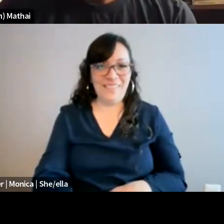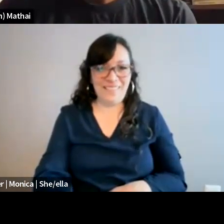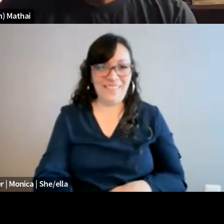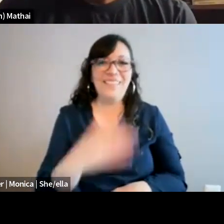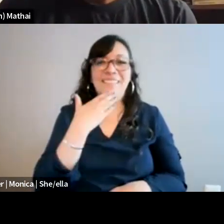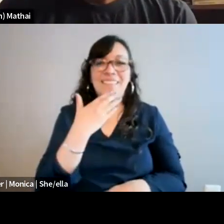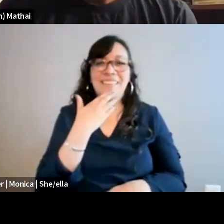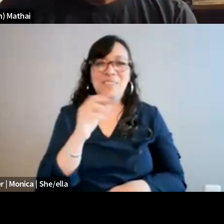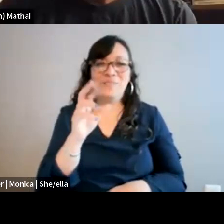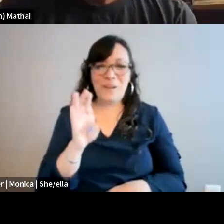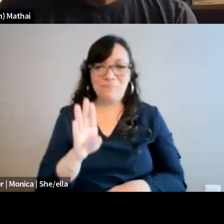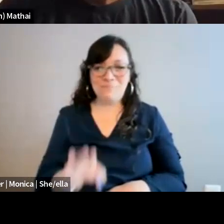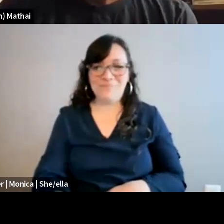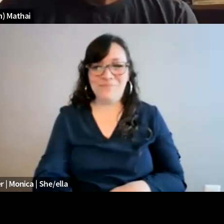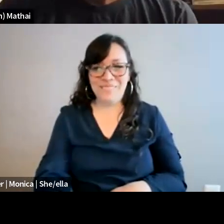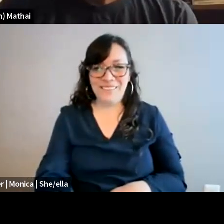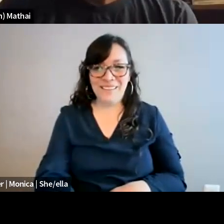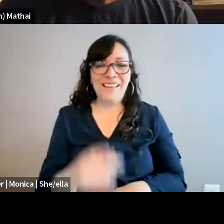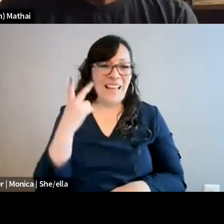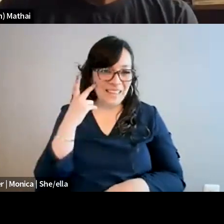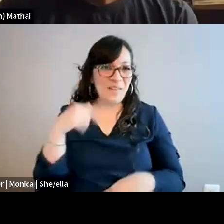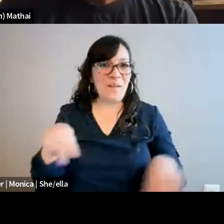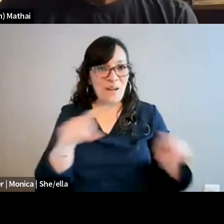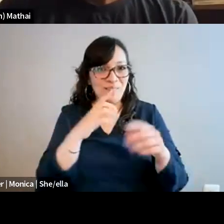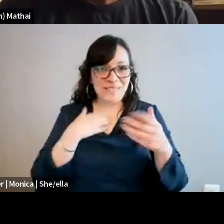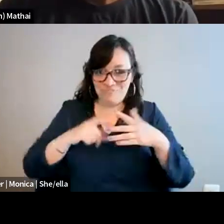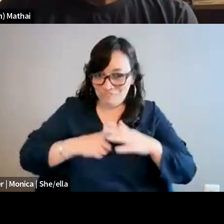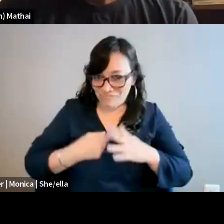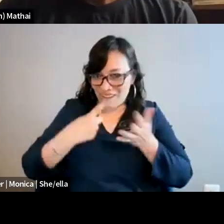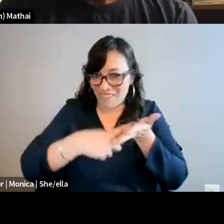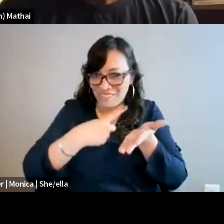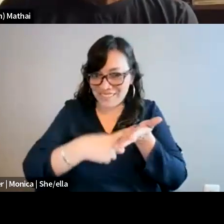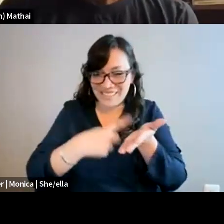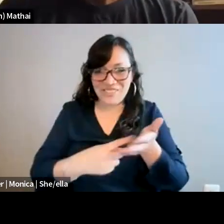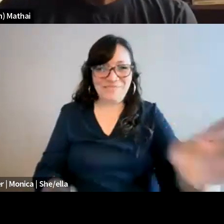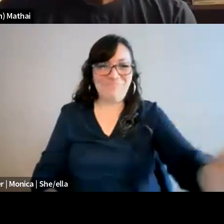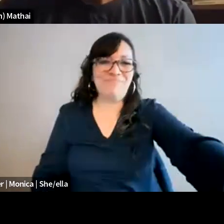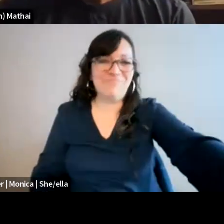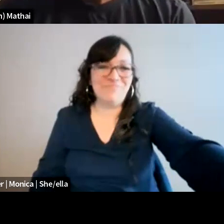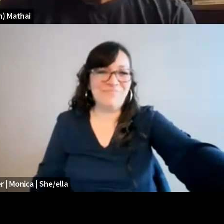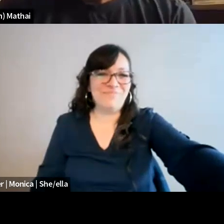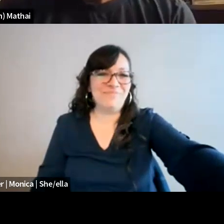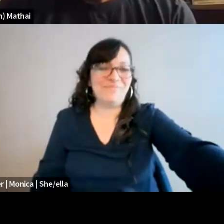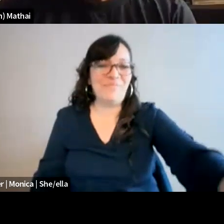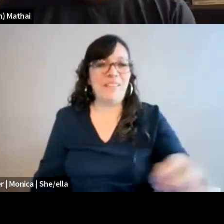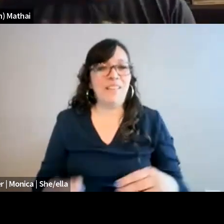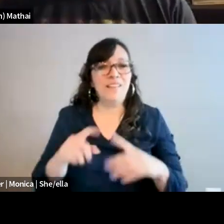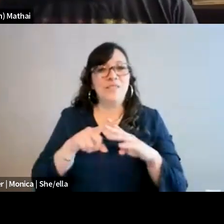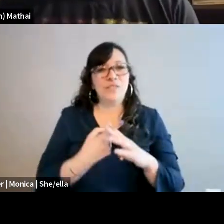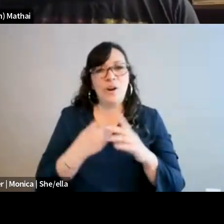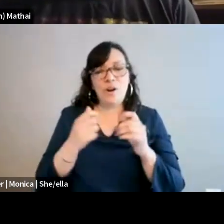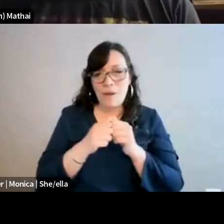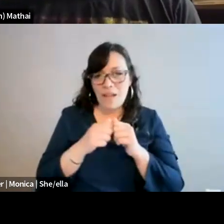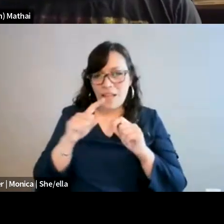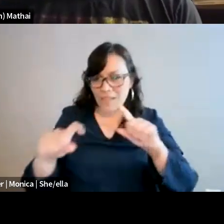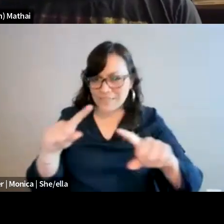Okay, thank you, Rob. And I know we are all itching to start our conversation. And so I will start us off just by